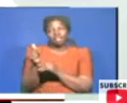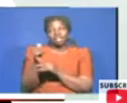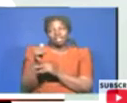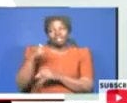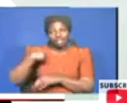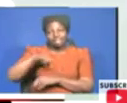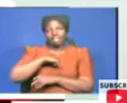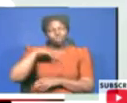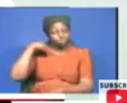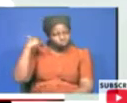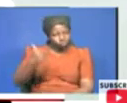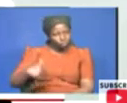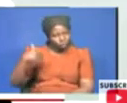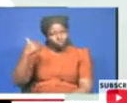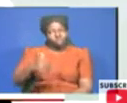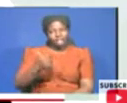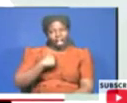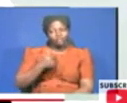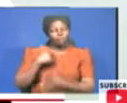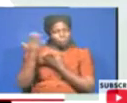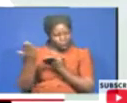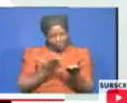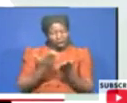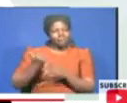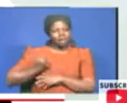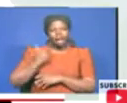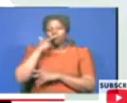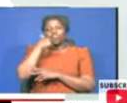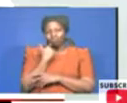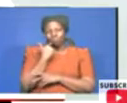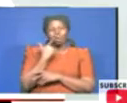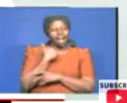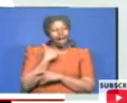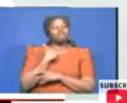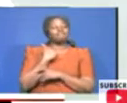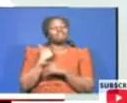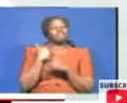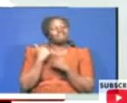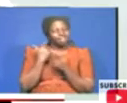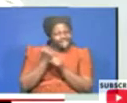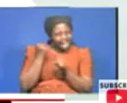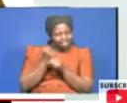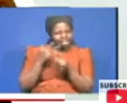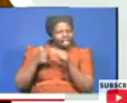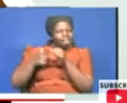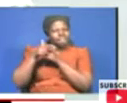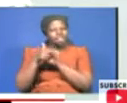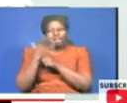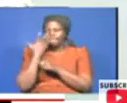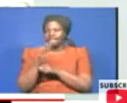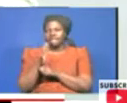always received girls mm-hmm. who have undergone such cases. Or maybe a girl was taken